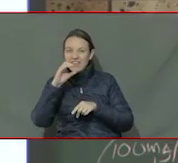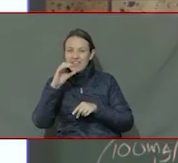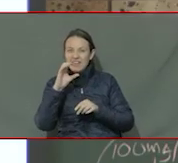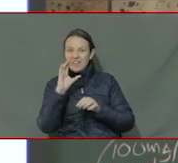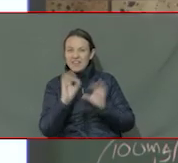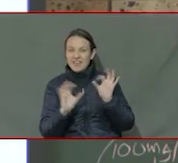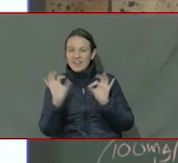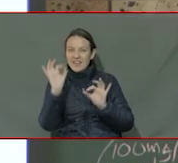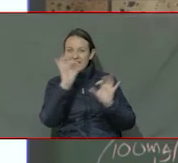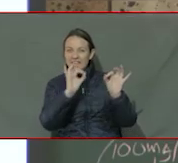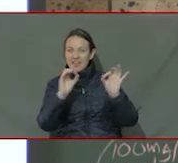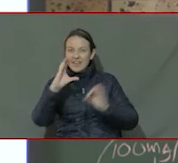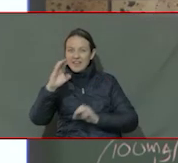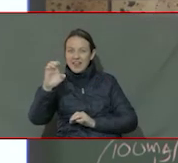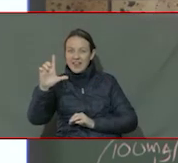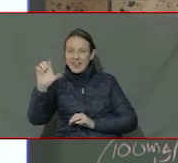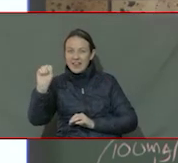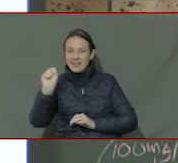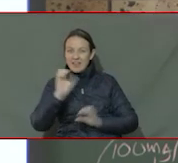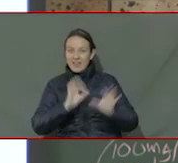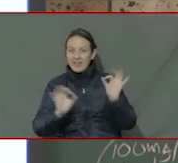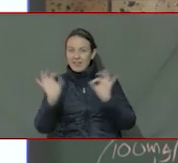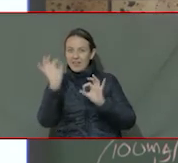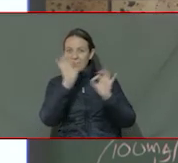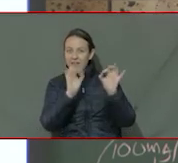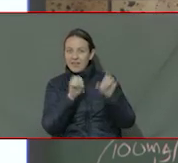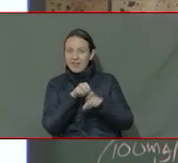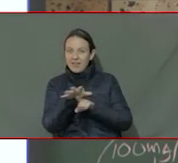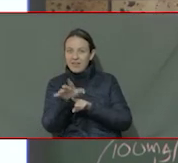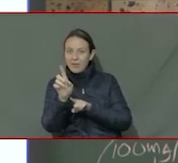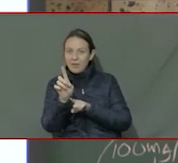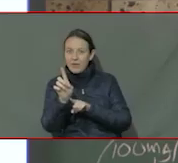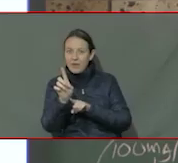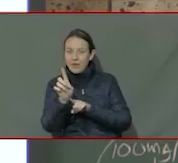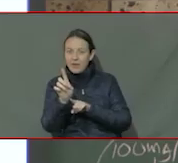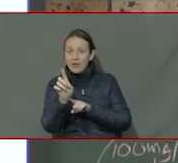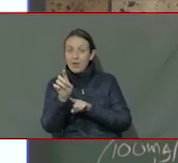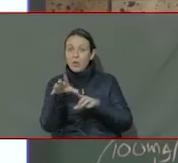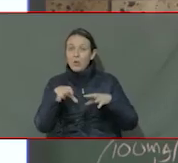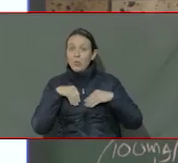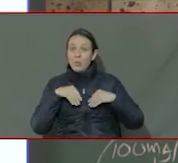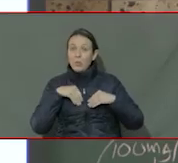I hear some of you are speaking correctly. Would like to raise the hand? Yes? Of?